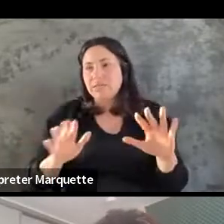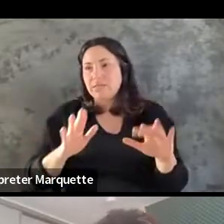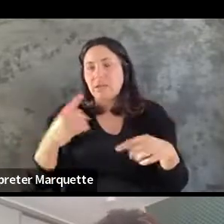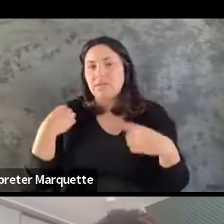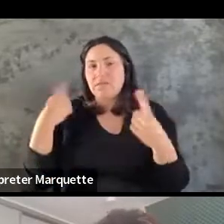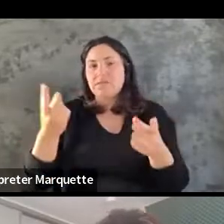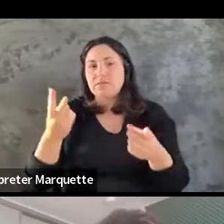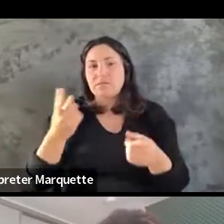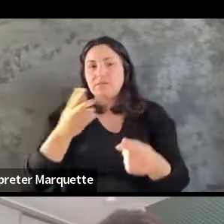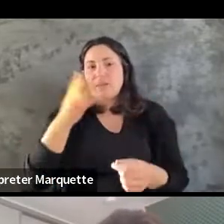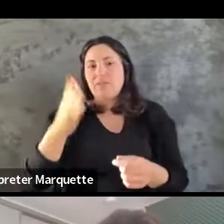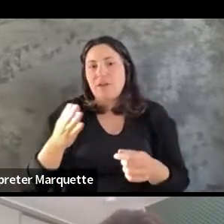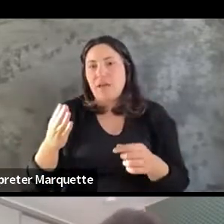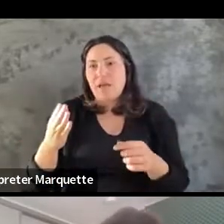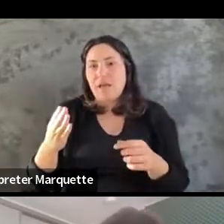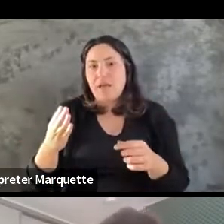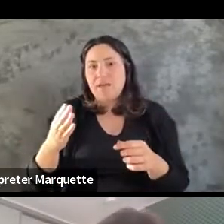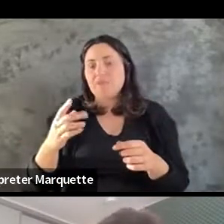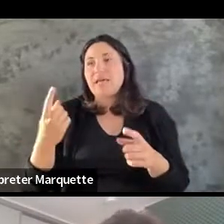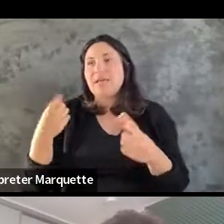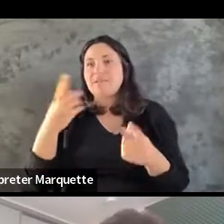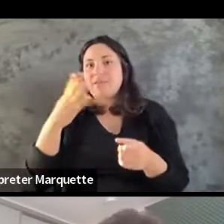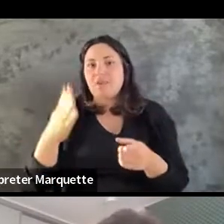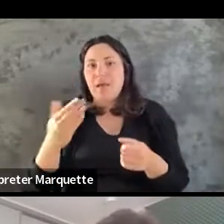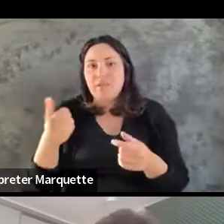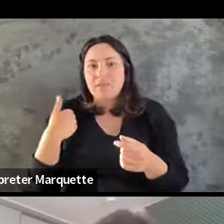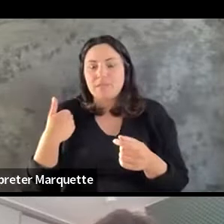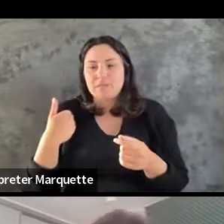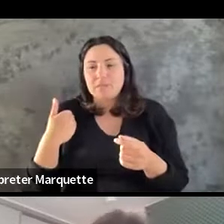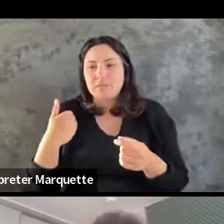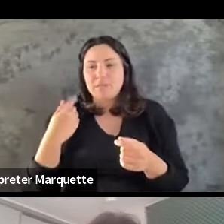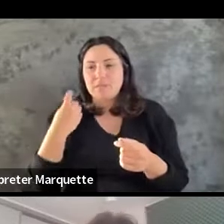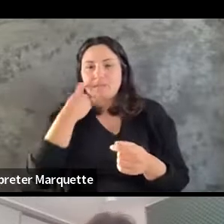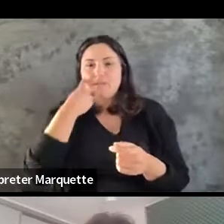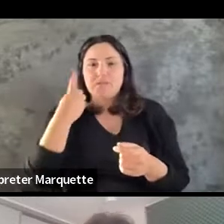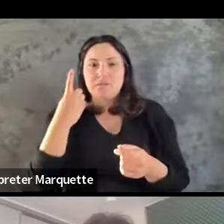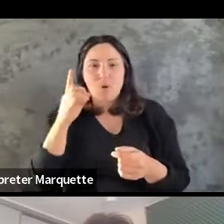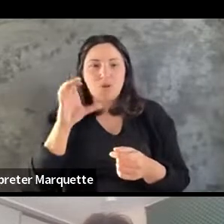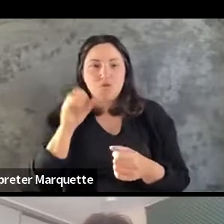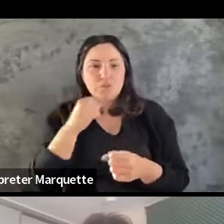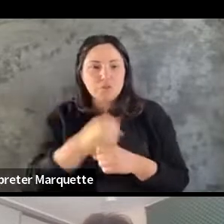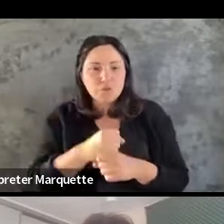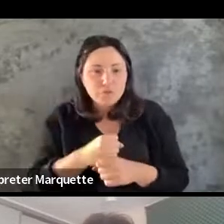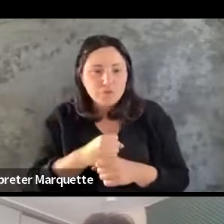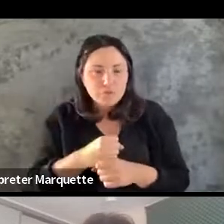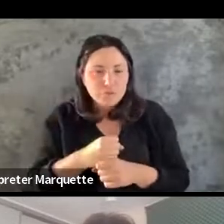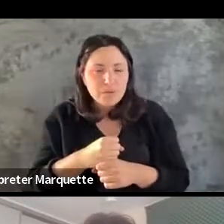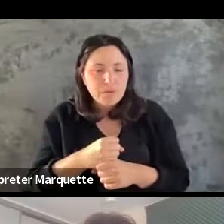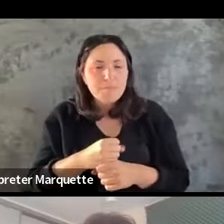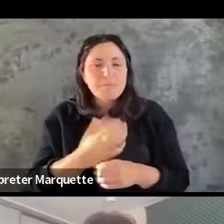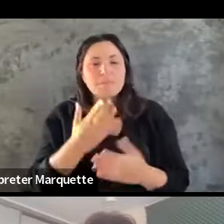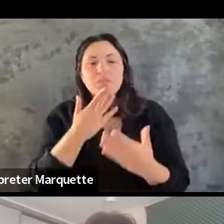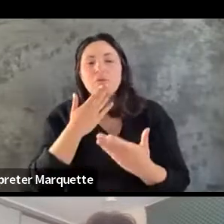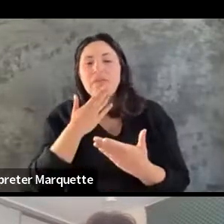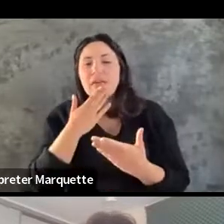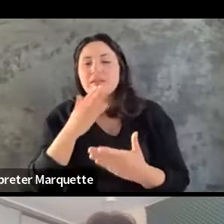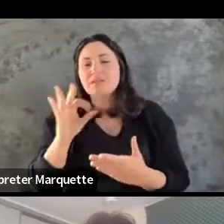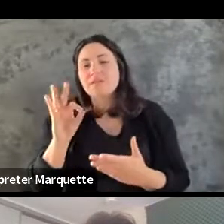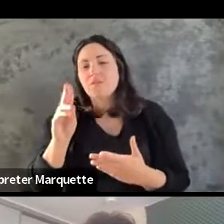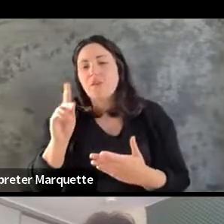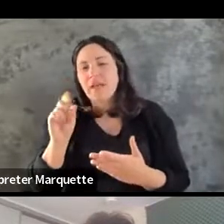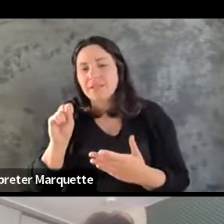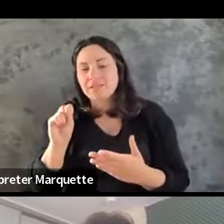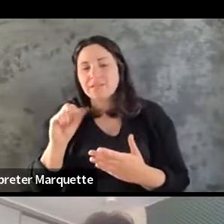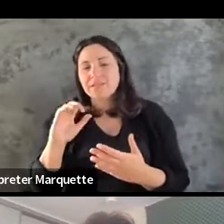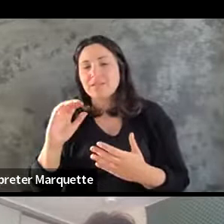in the world, really, in terms of the pandemic. So I wanted to really thank Friends for bringing that